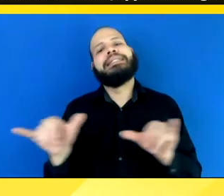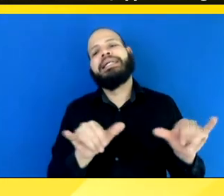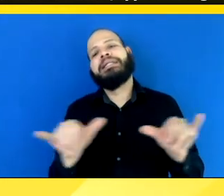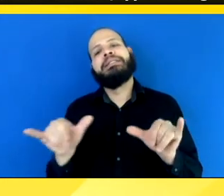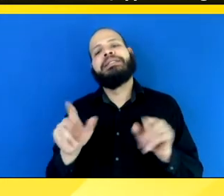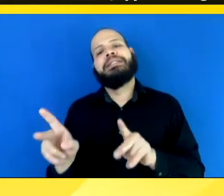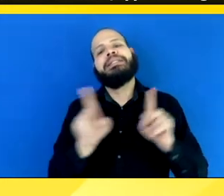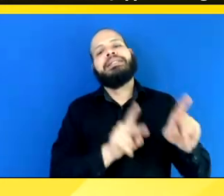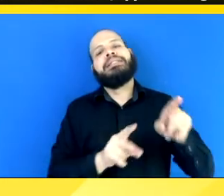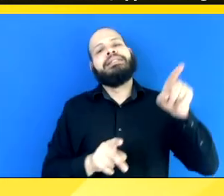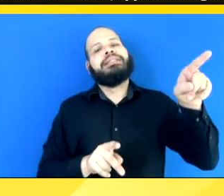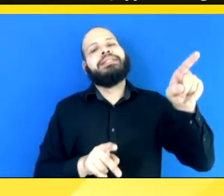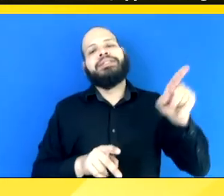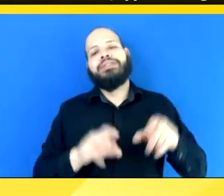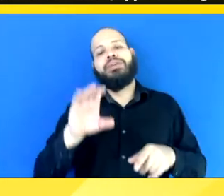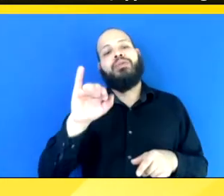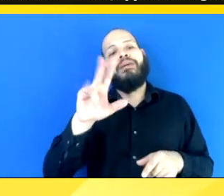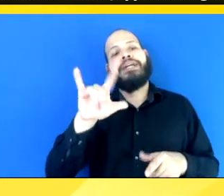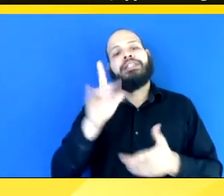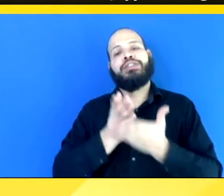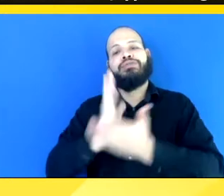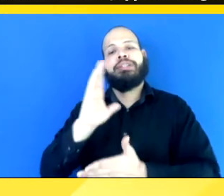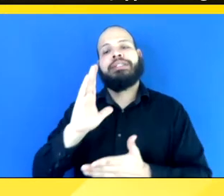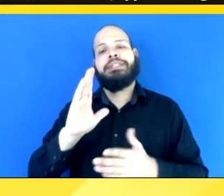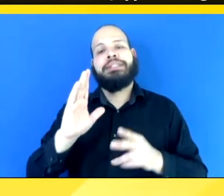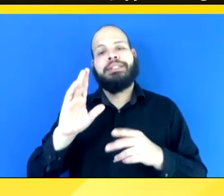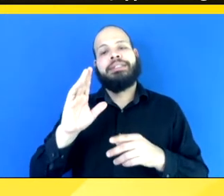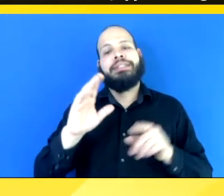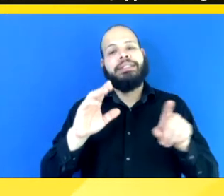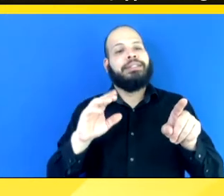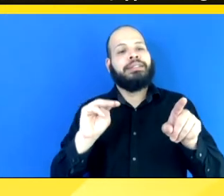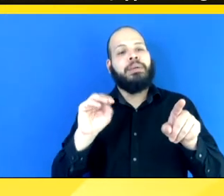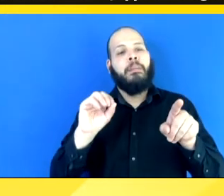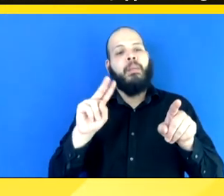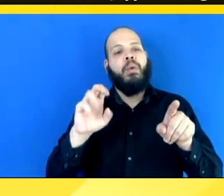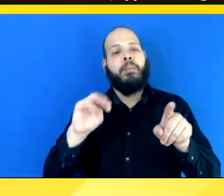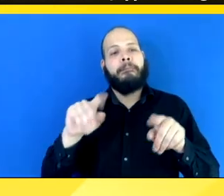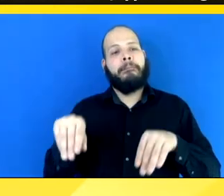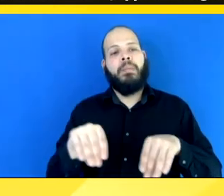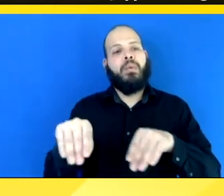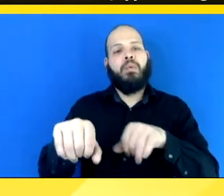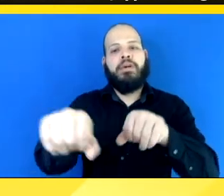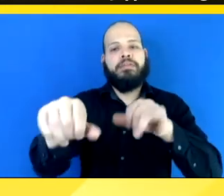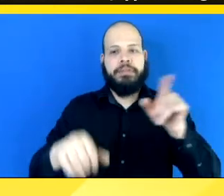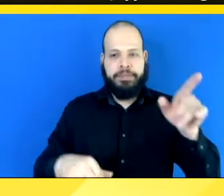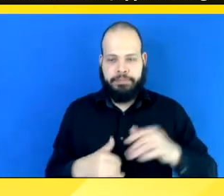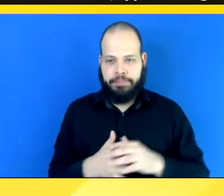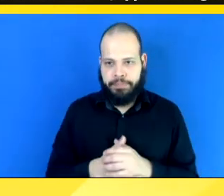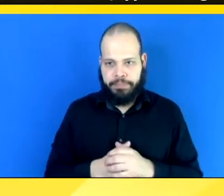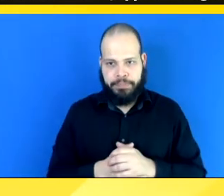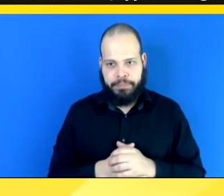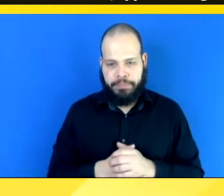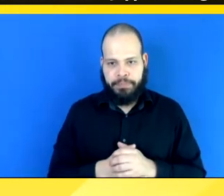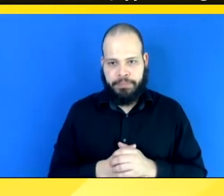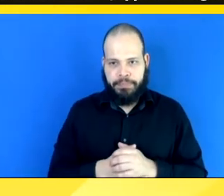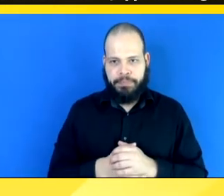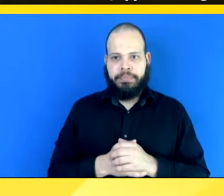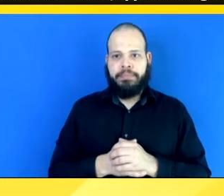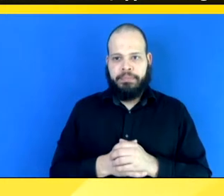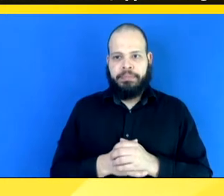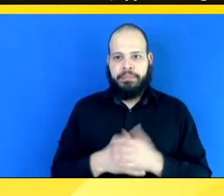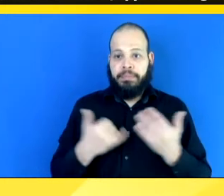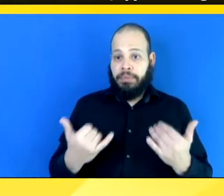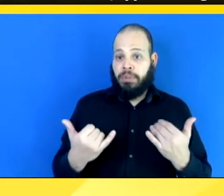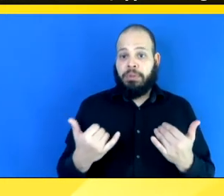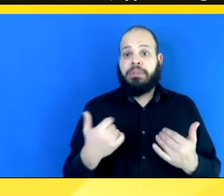lastly, 19 workers, as I said, have died. The workers need a union and a contract. The